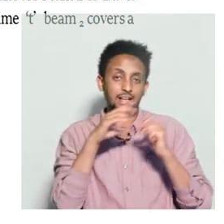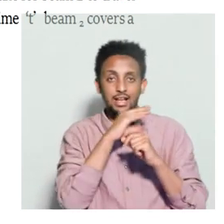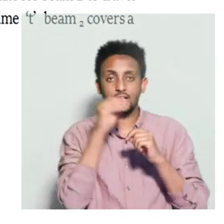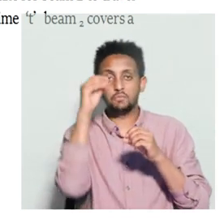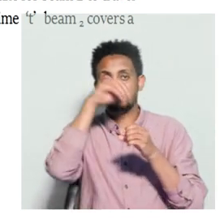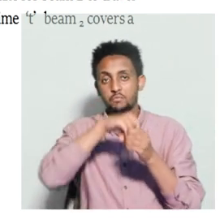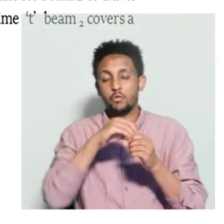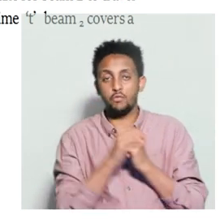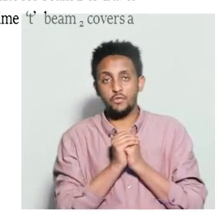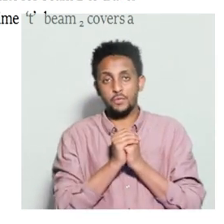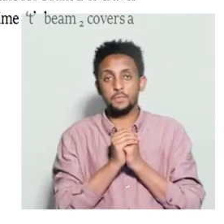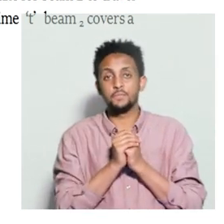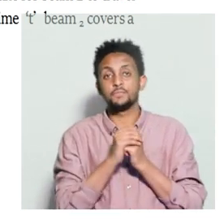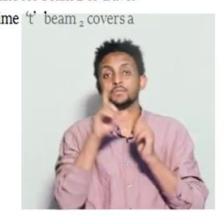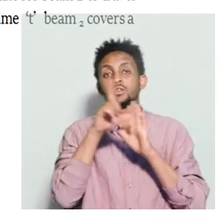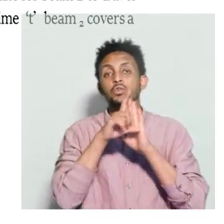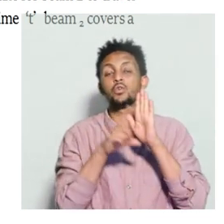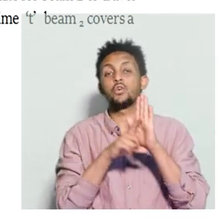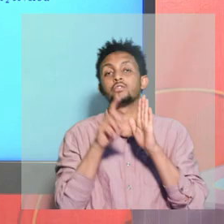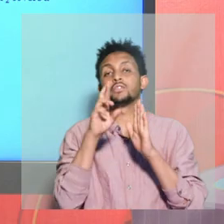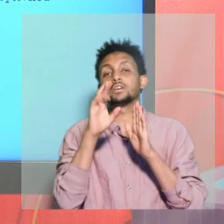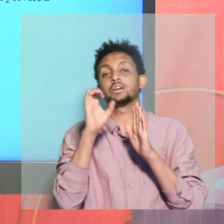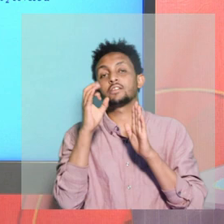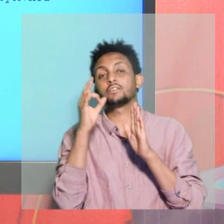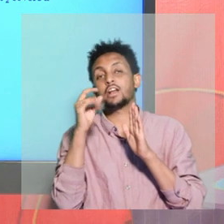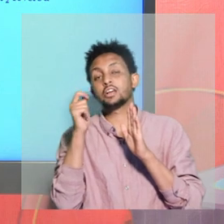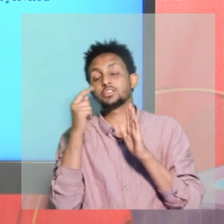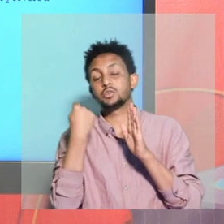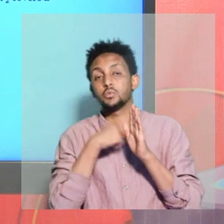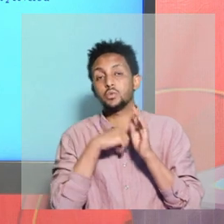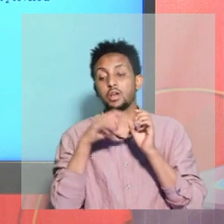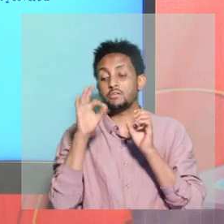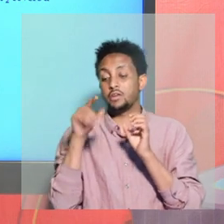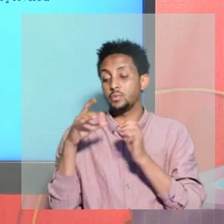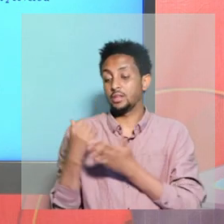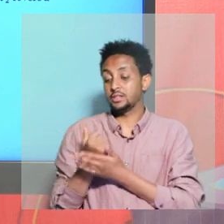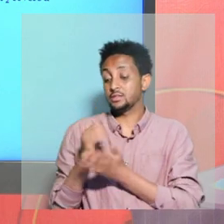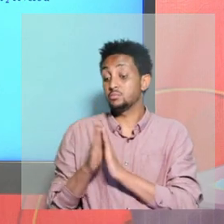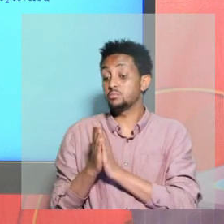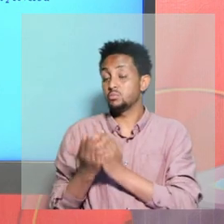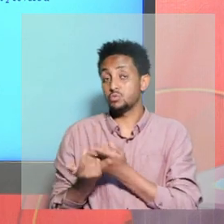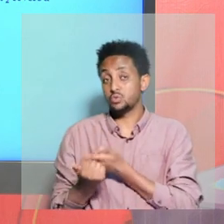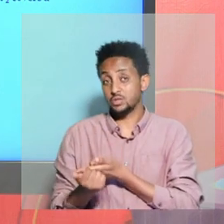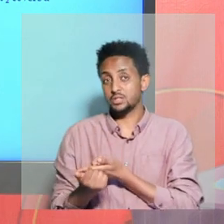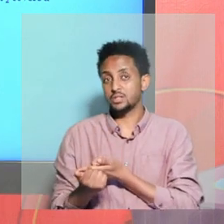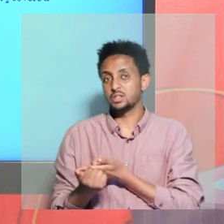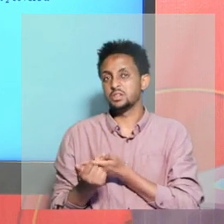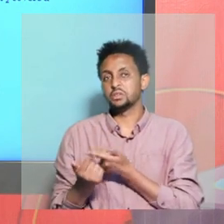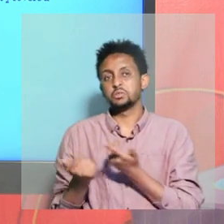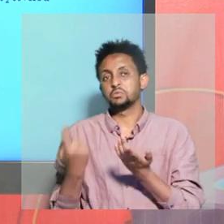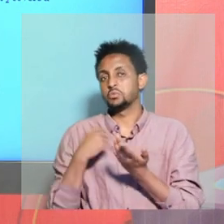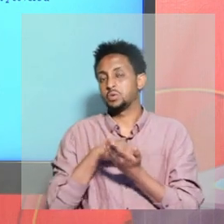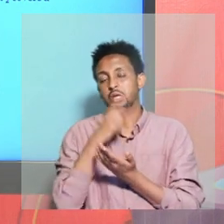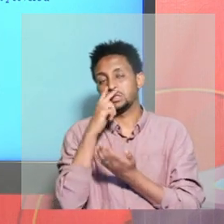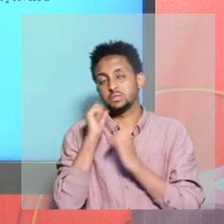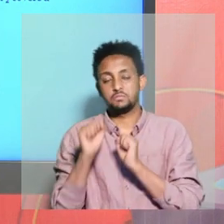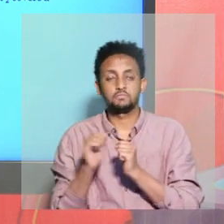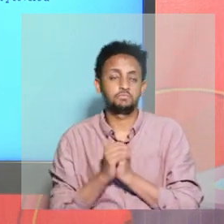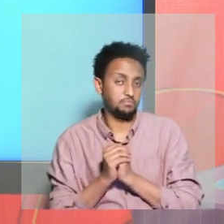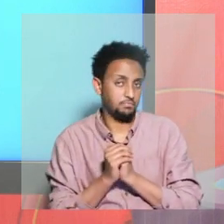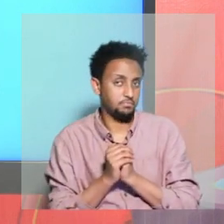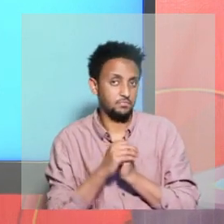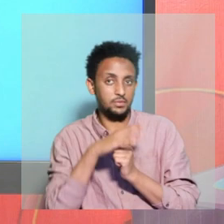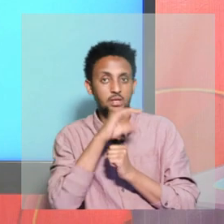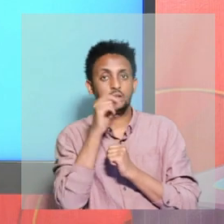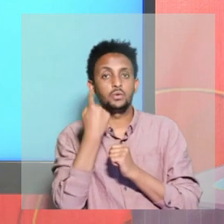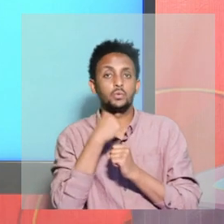to prove the law of refraction. You can find it on your textbooks deeply, so you can see that.